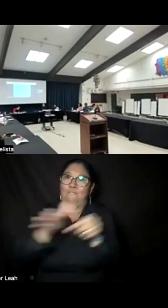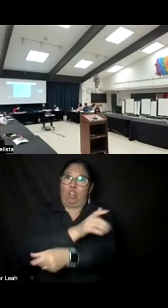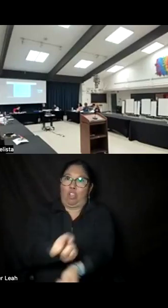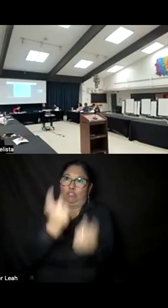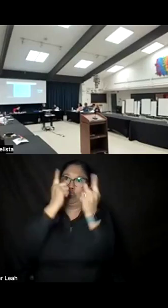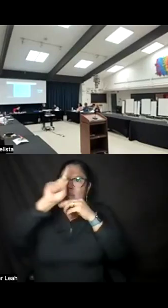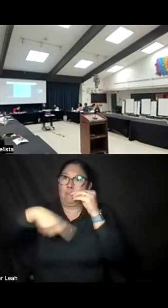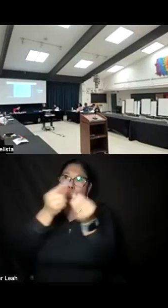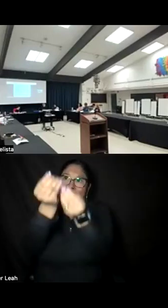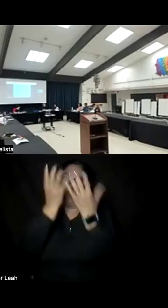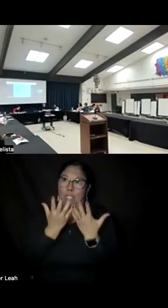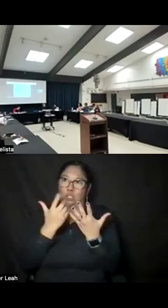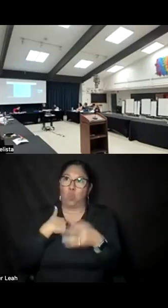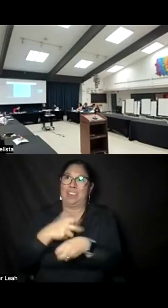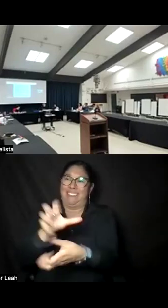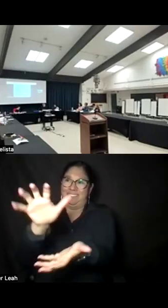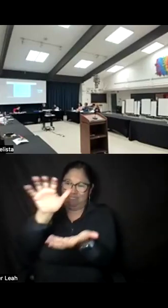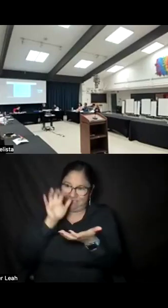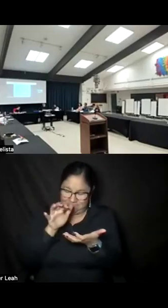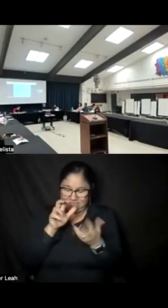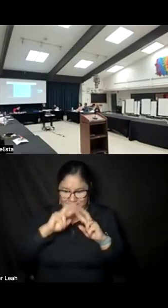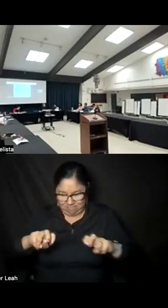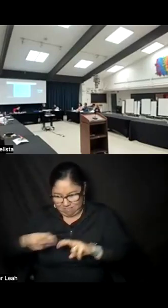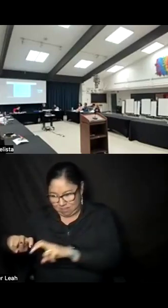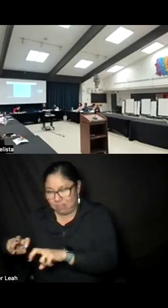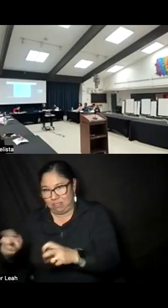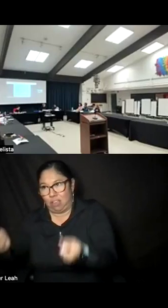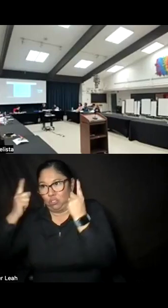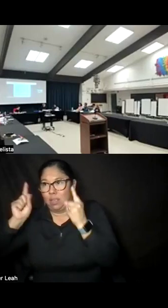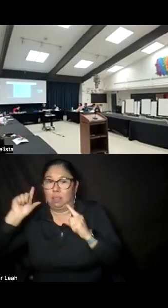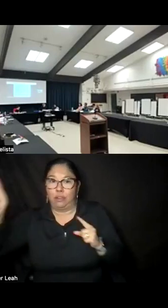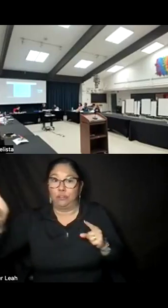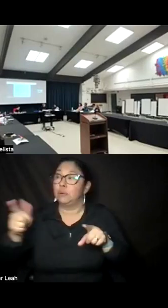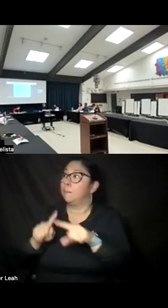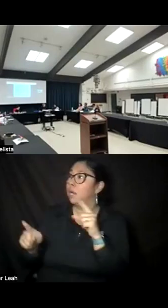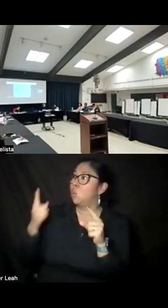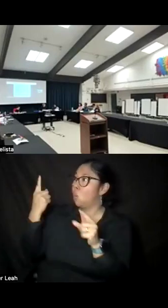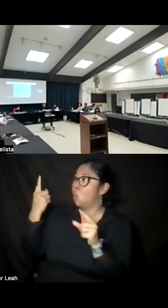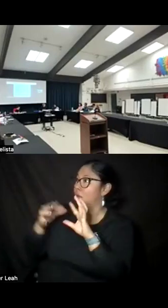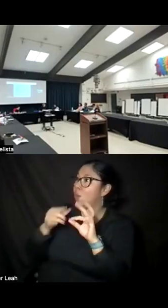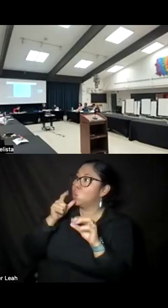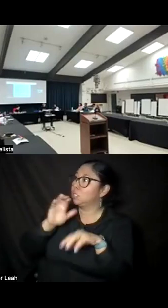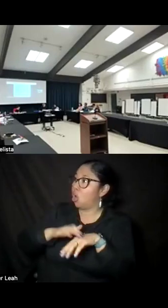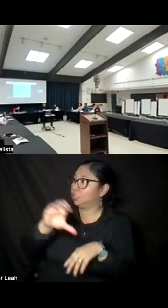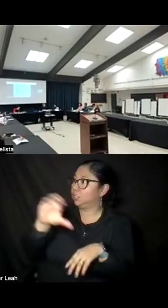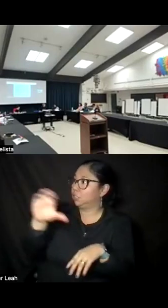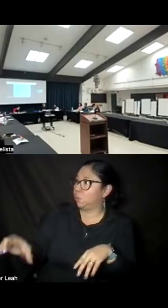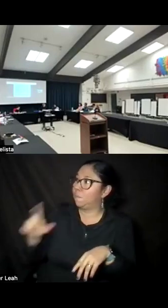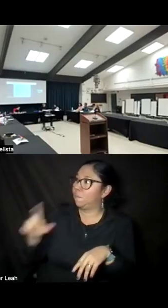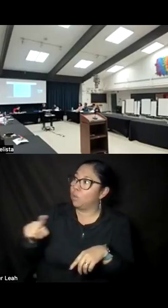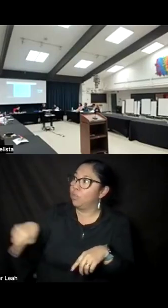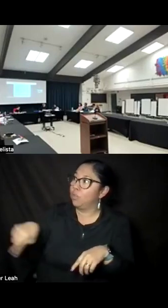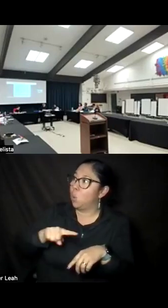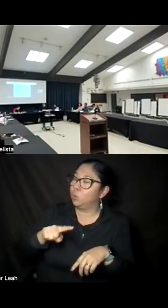information presented to us. Okay. Just a comment for the whoever's on Zoom or for the newers that